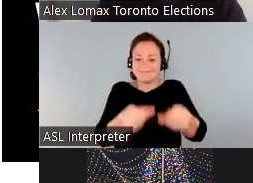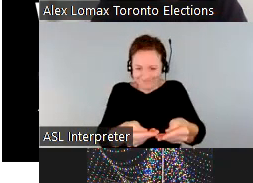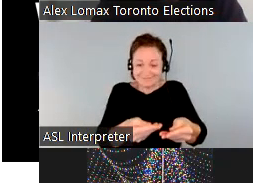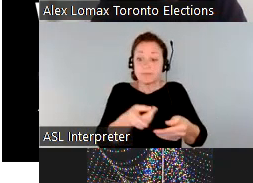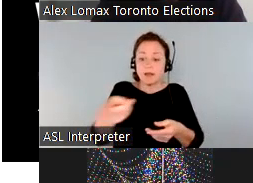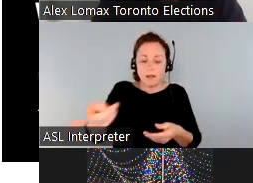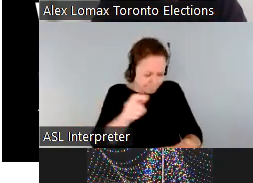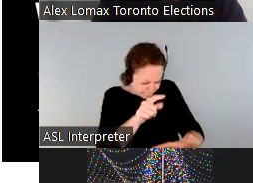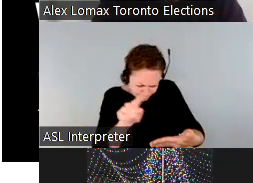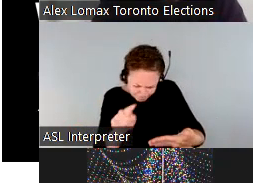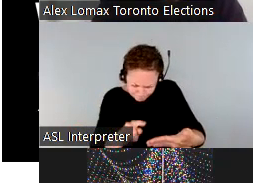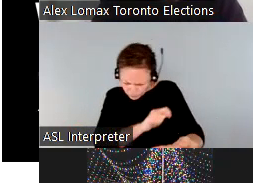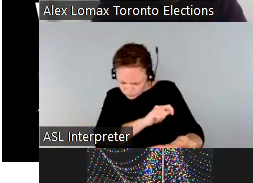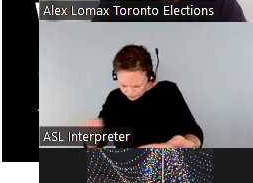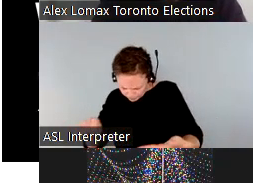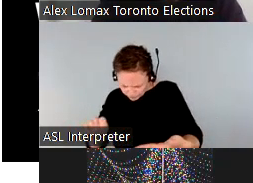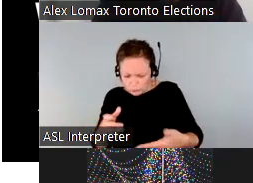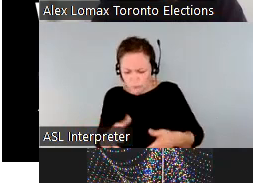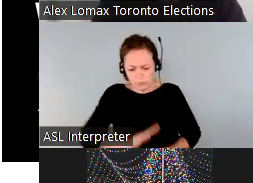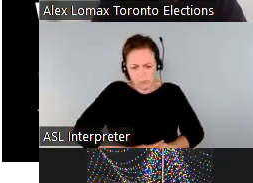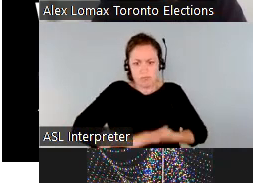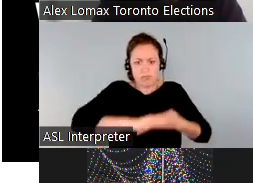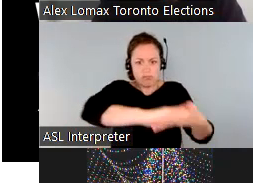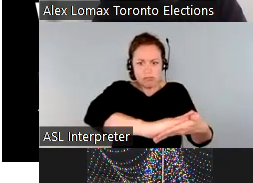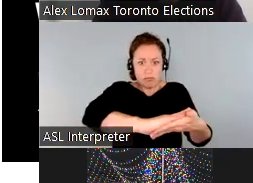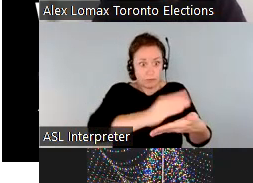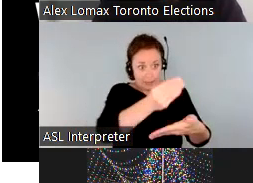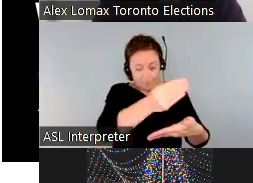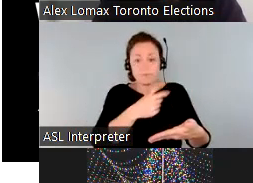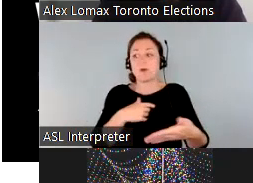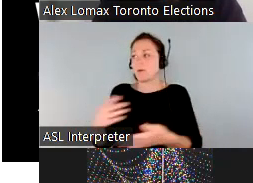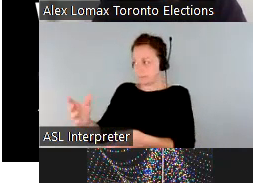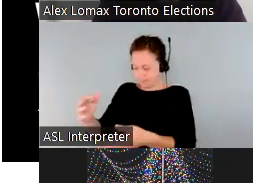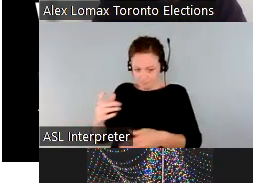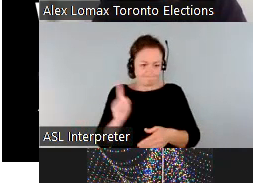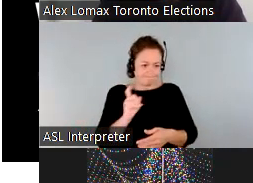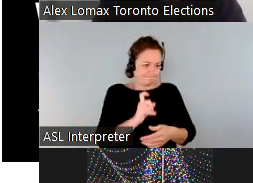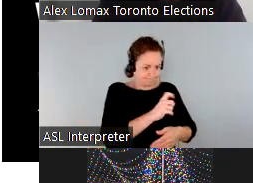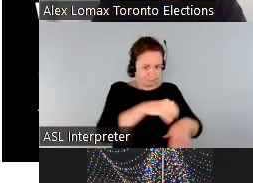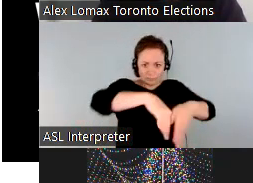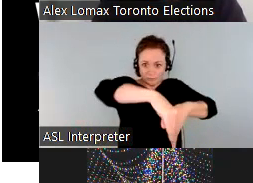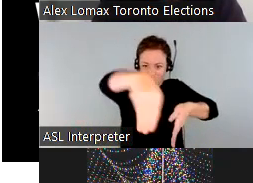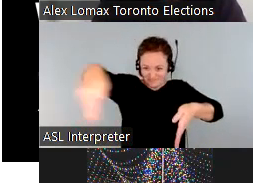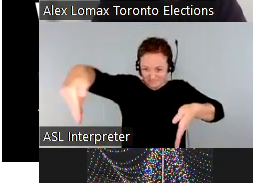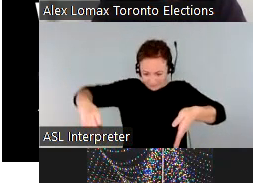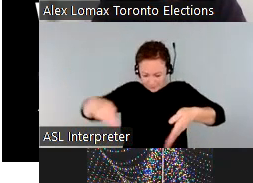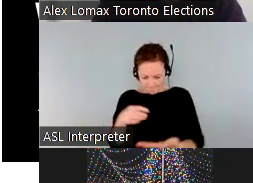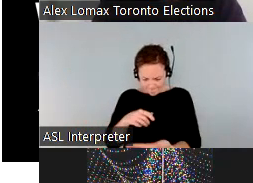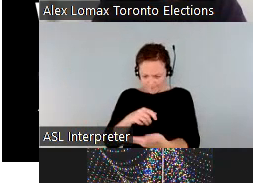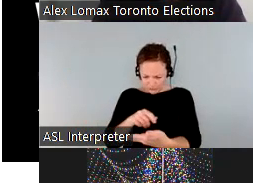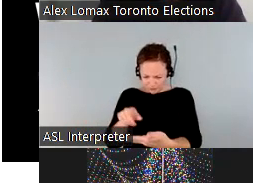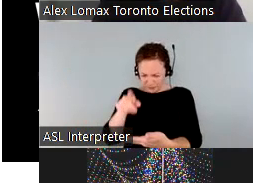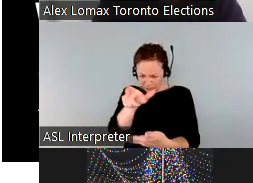list. You will then be given a ballot and secrecy folder. You'll mark your ballot behind the privacy screen by filling in the oval to the right